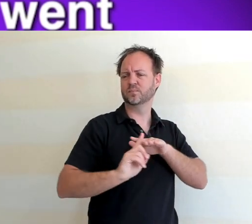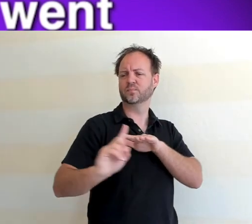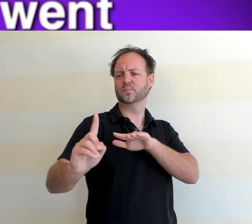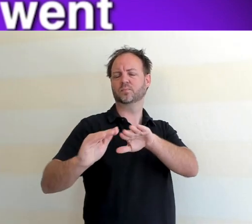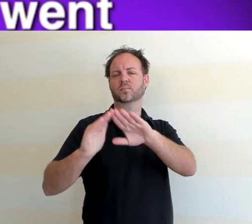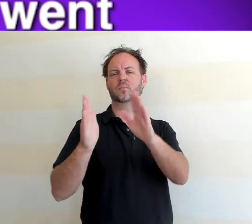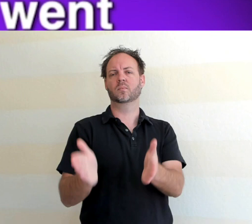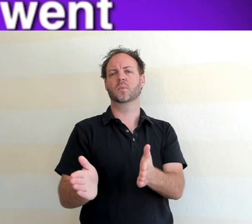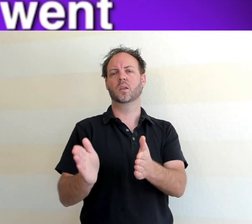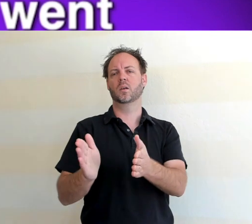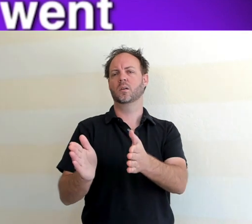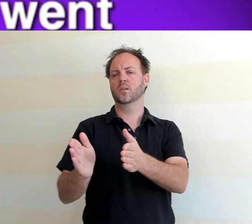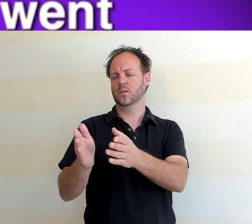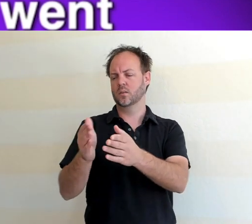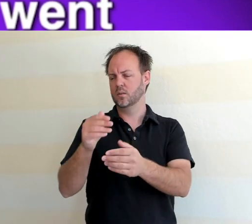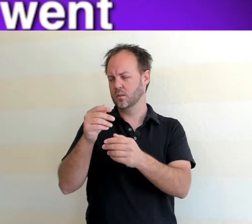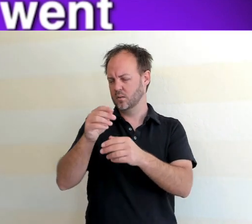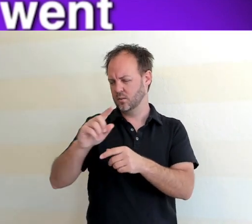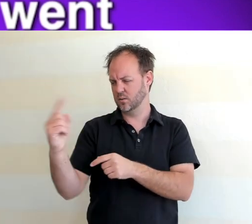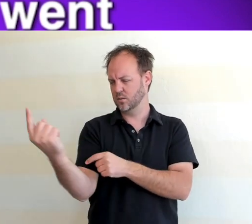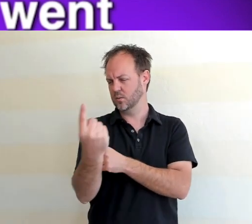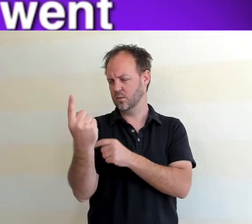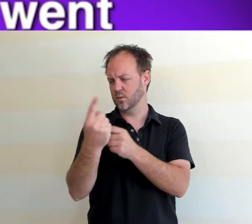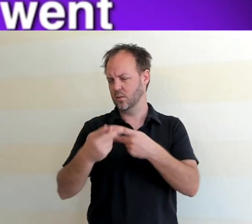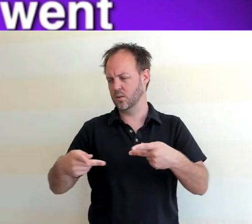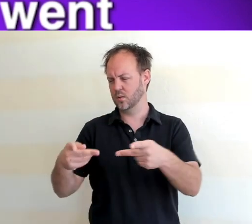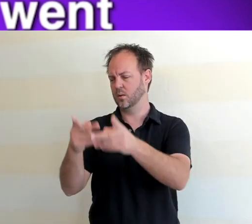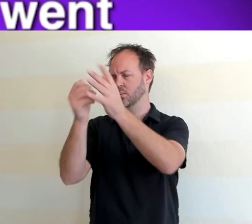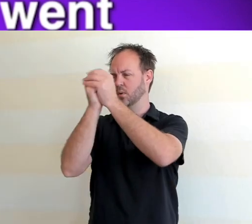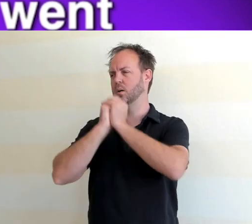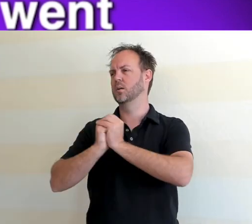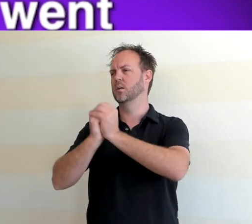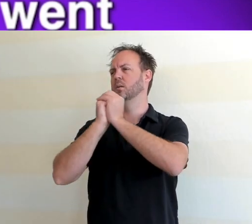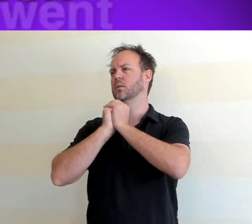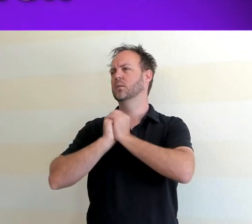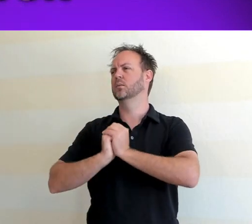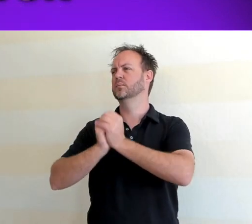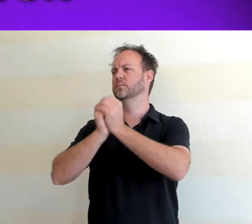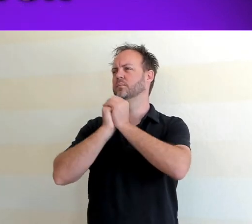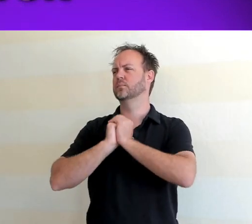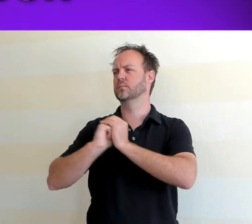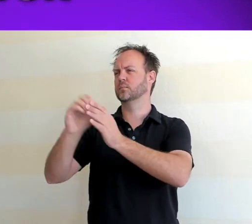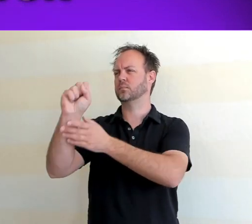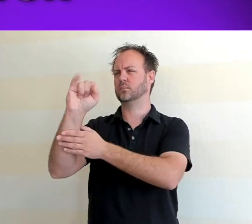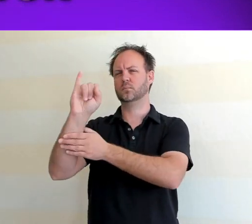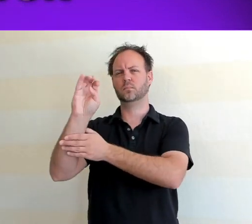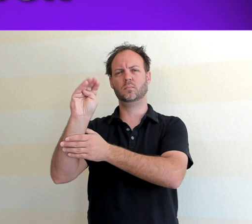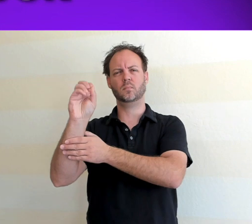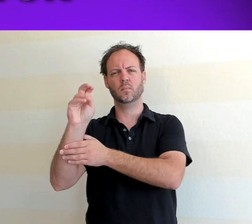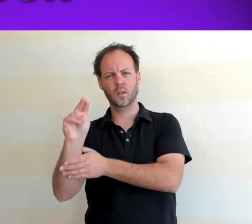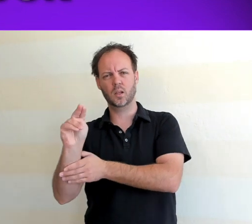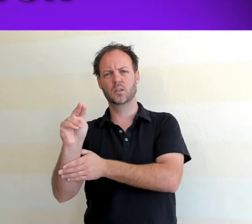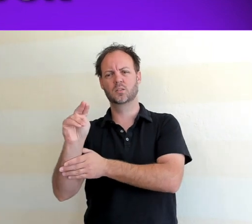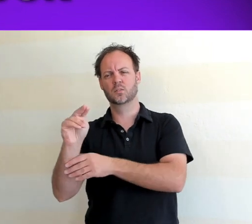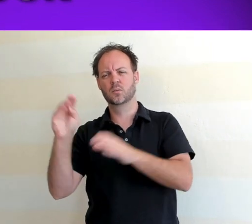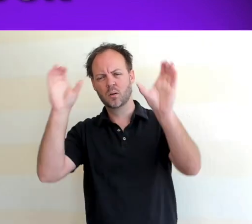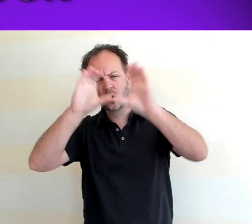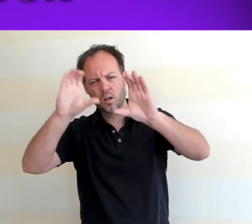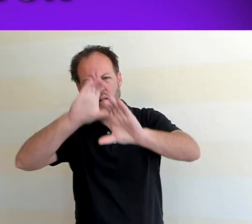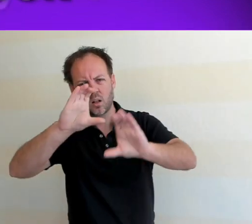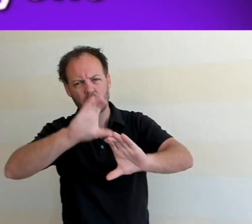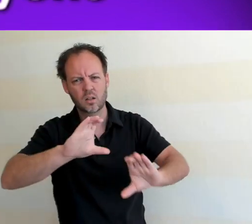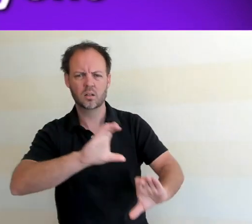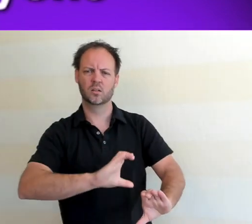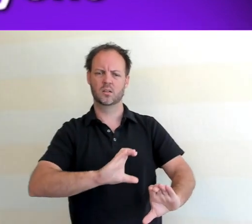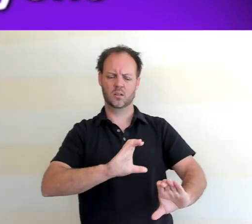left the house, and went off to a solitary place to pray. Simon and his companions went to look